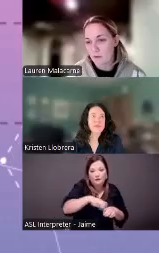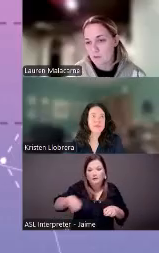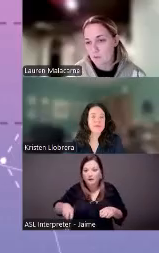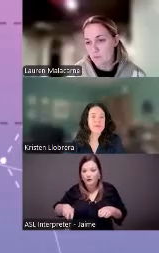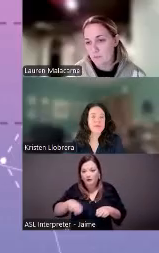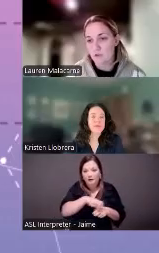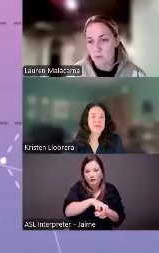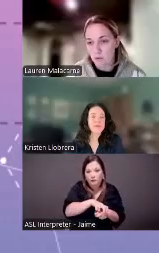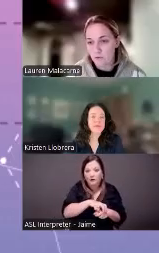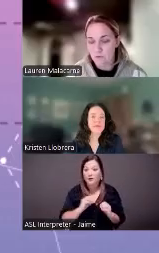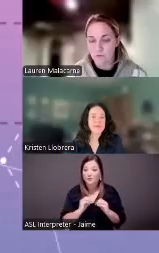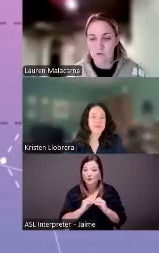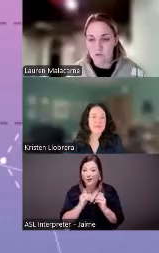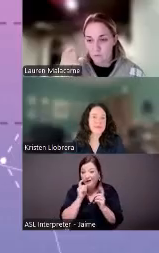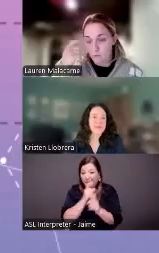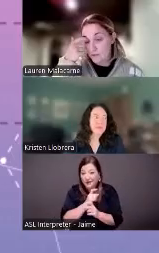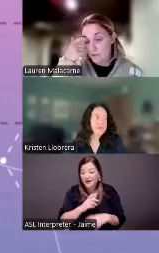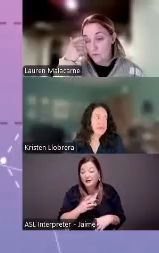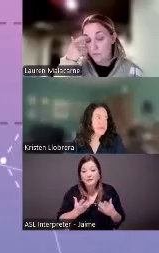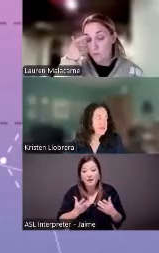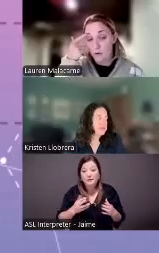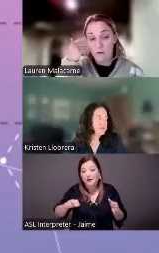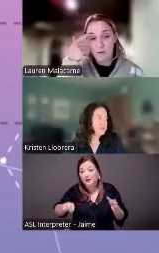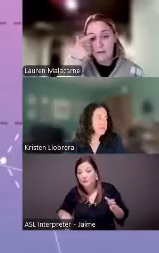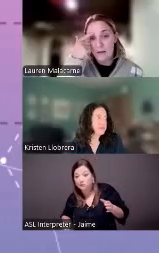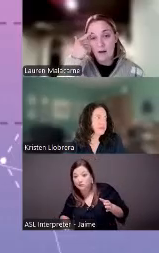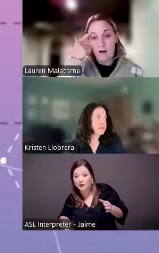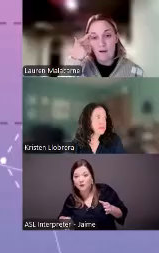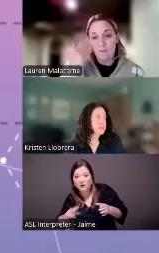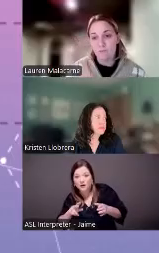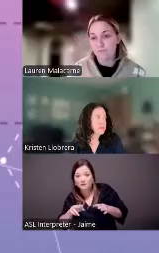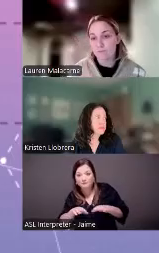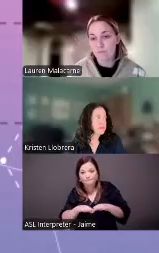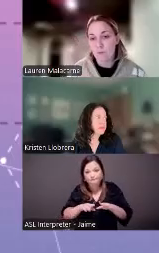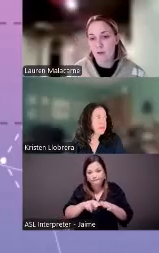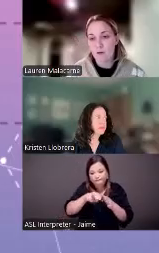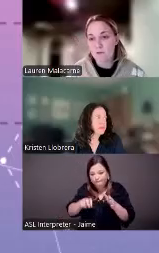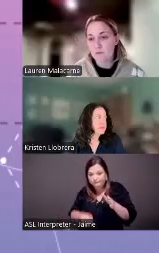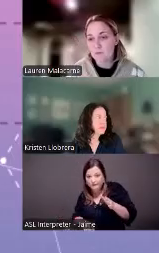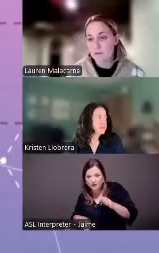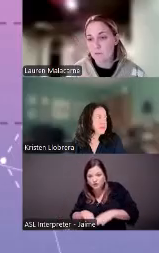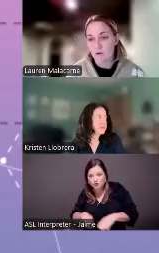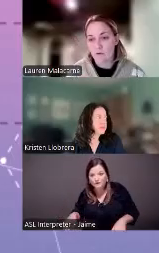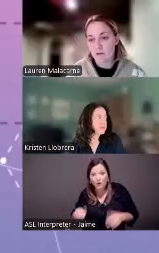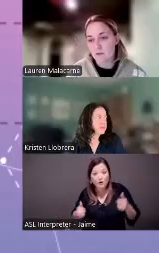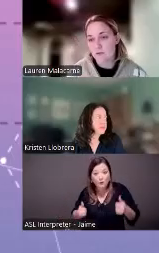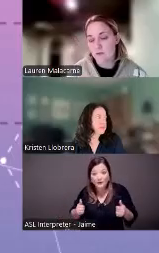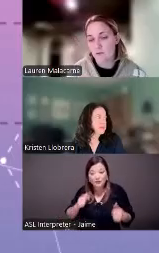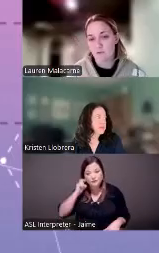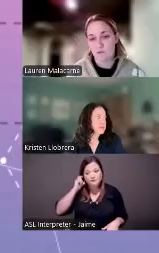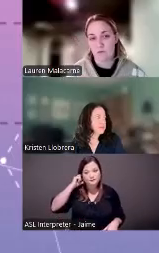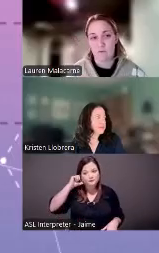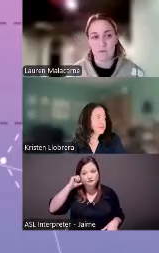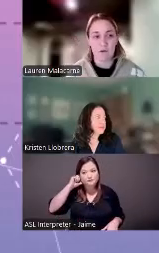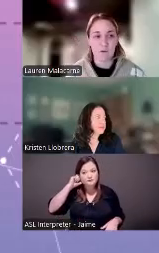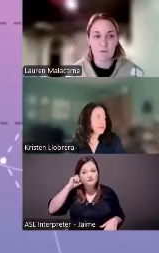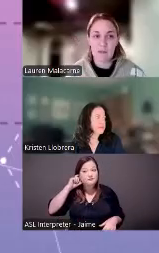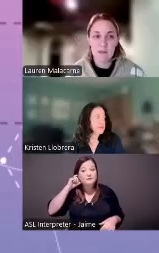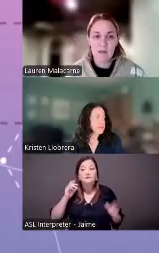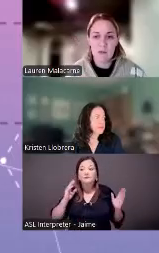complicated ways. So maybe to a lower surface or down to the floor. And then ultimately more advanced skills.